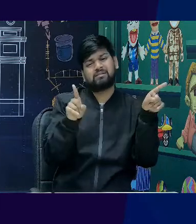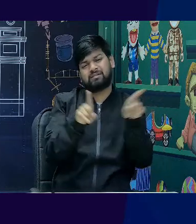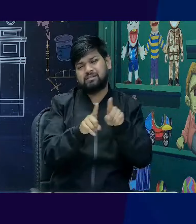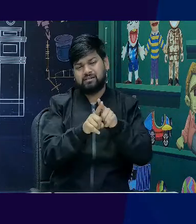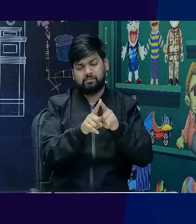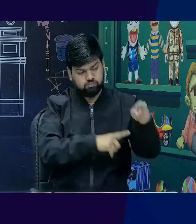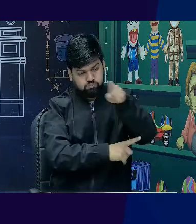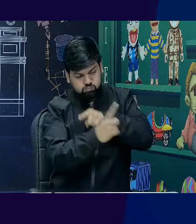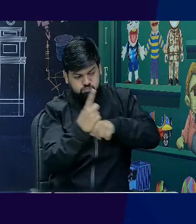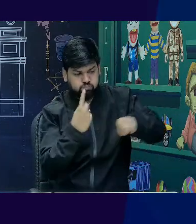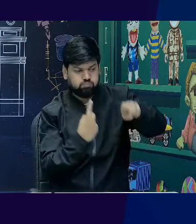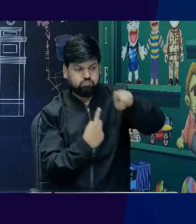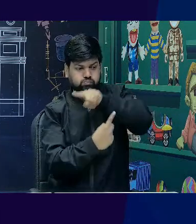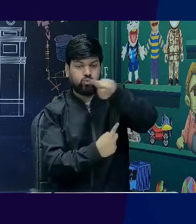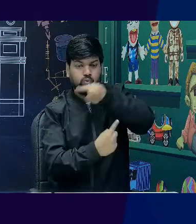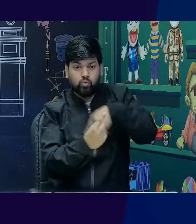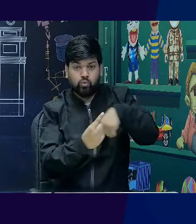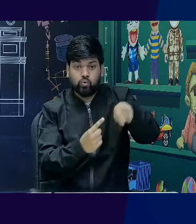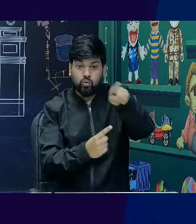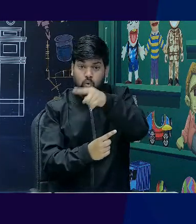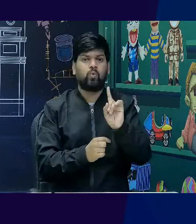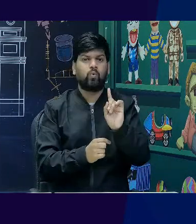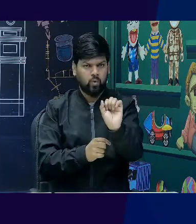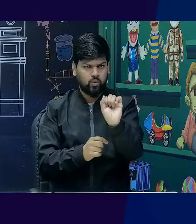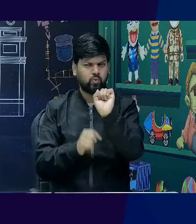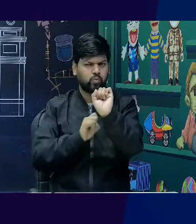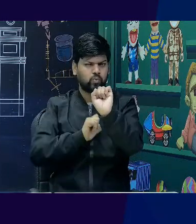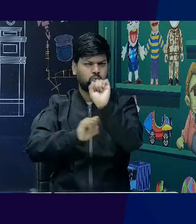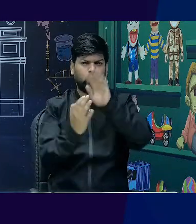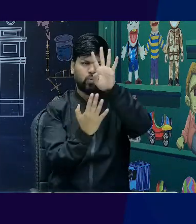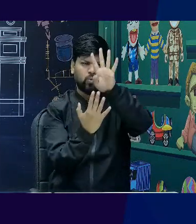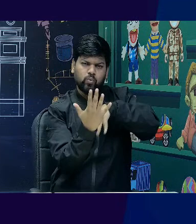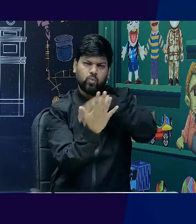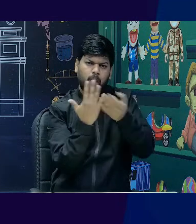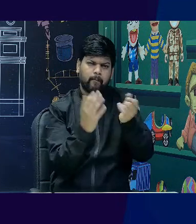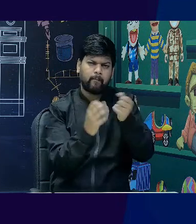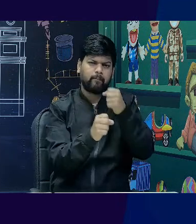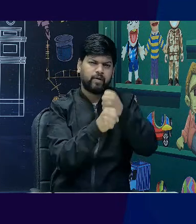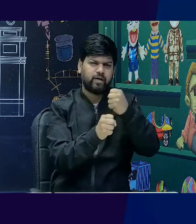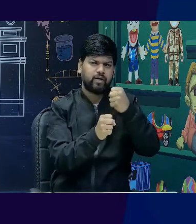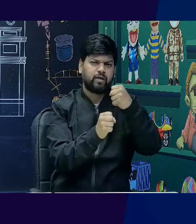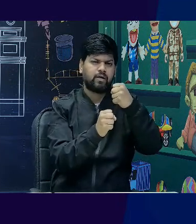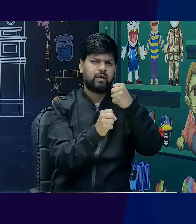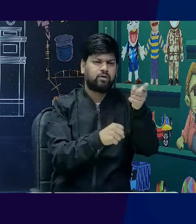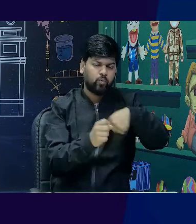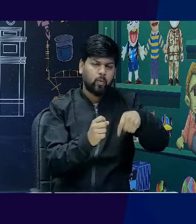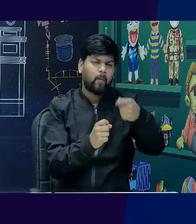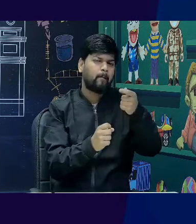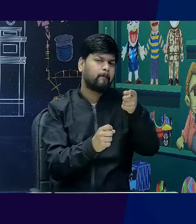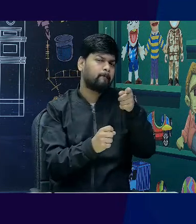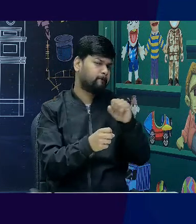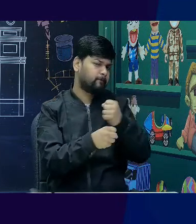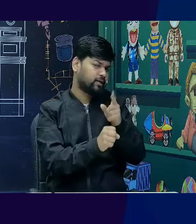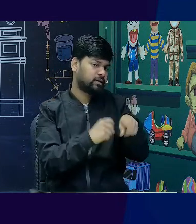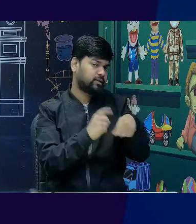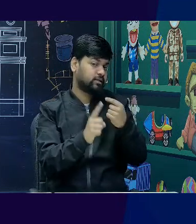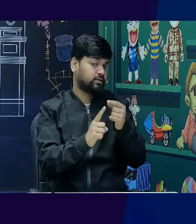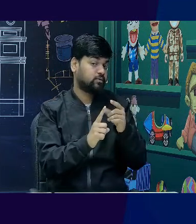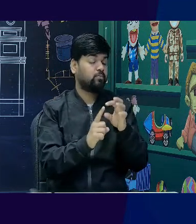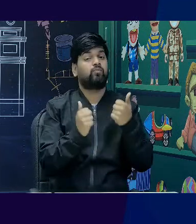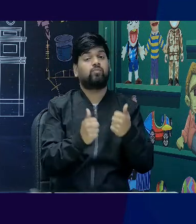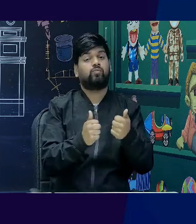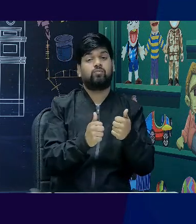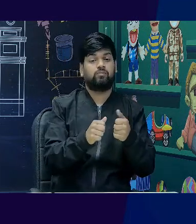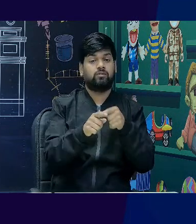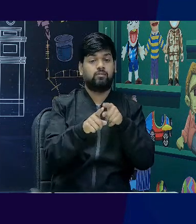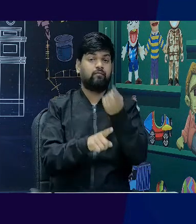into making a budget? First, you'll need to track your income and expenses for a particular period of time, such as a month. You can use pen and